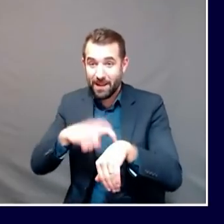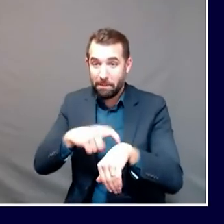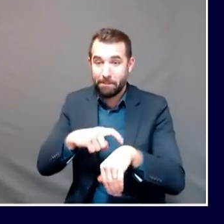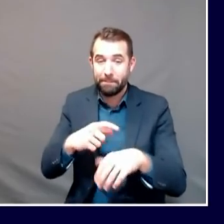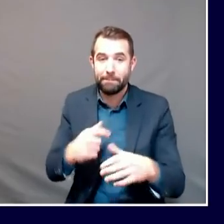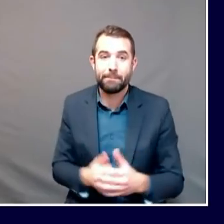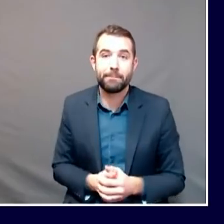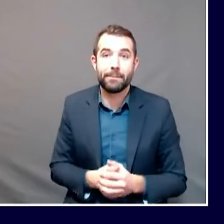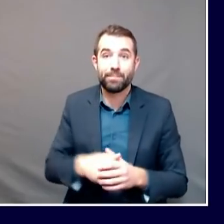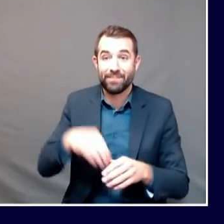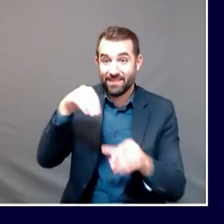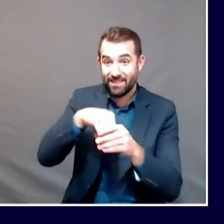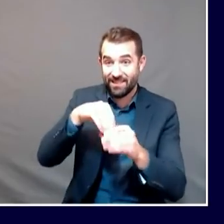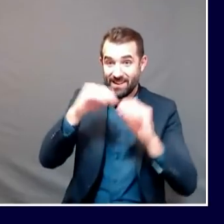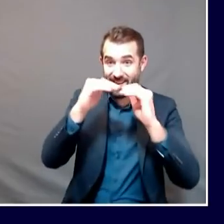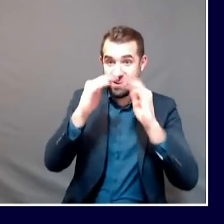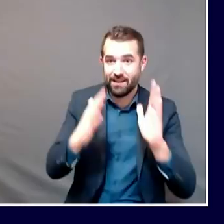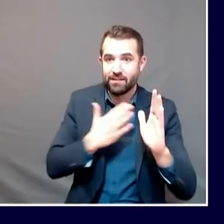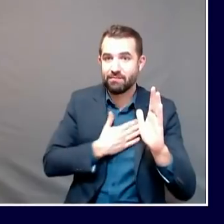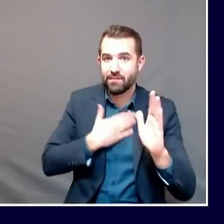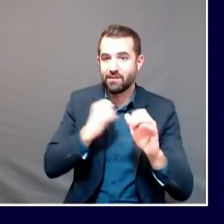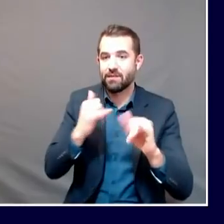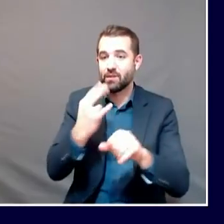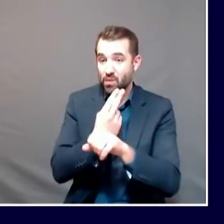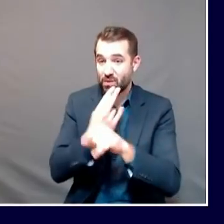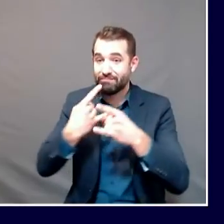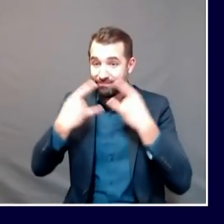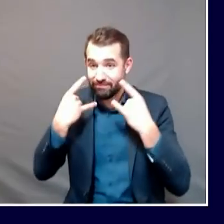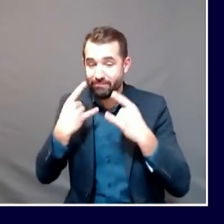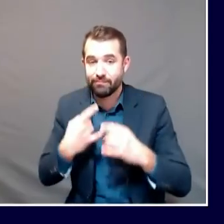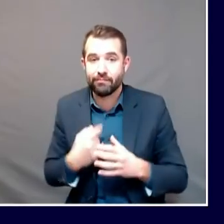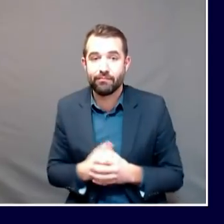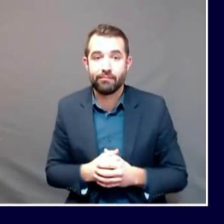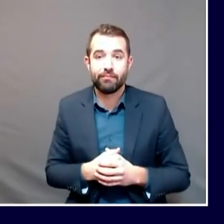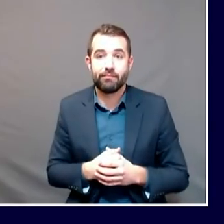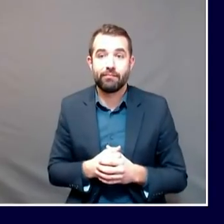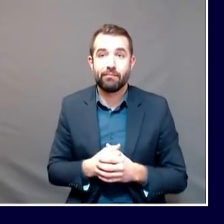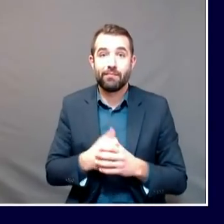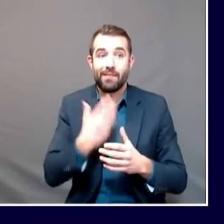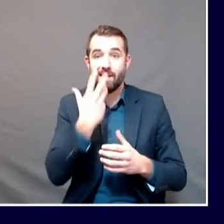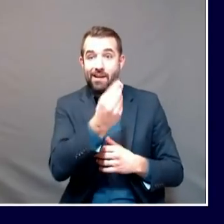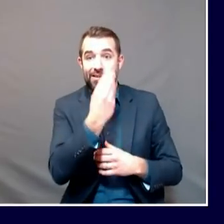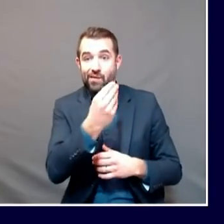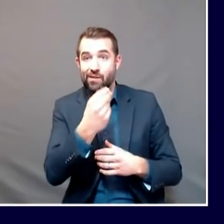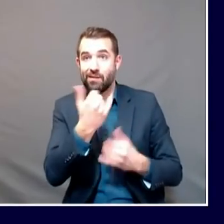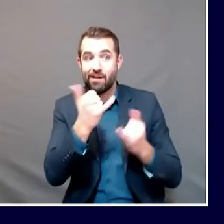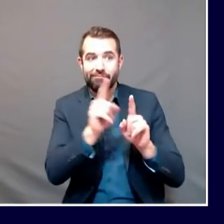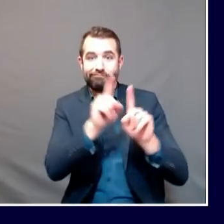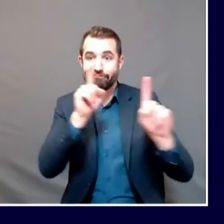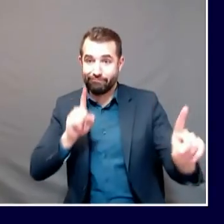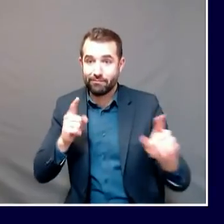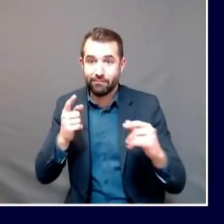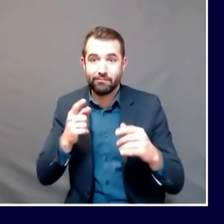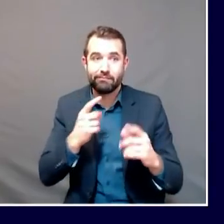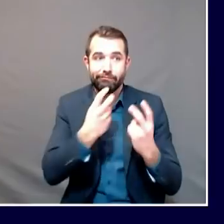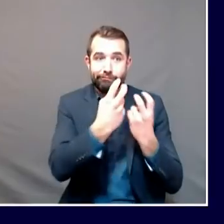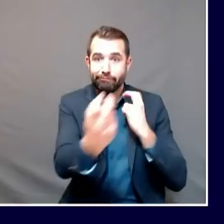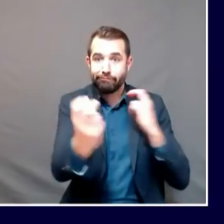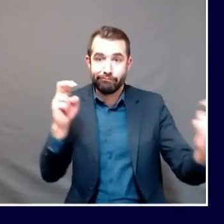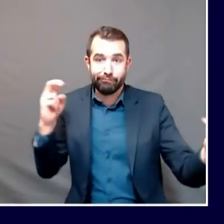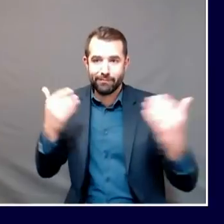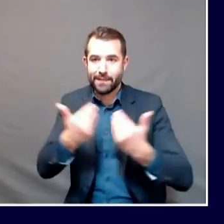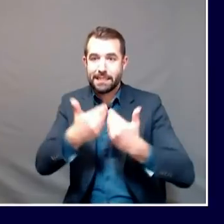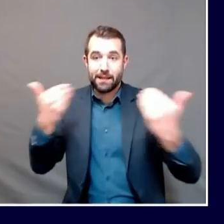be spaced out even when indoors as much as you can be. It's a risk, and we should acknowledge that it's a risk.